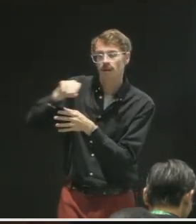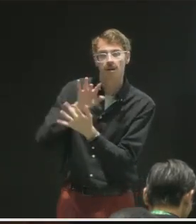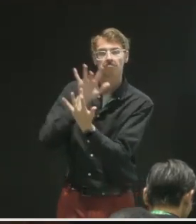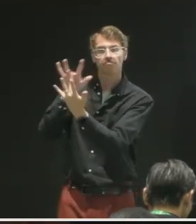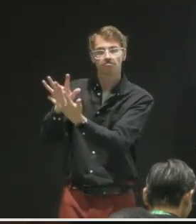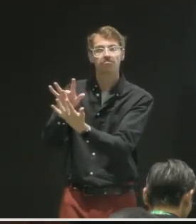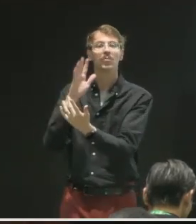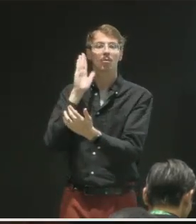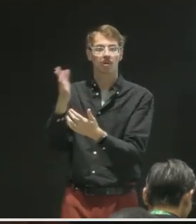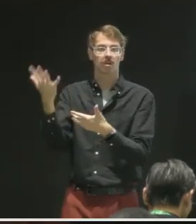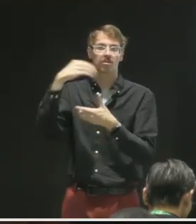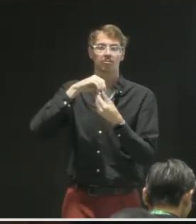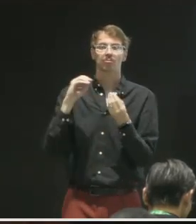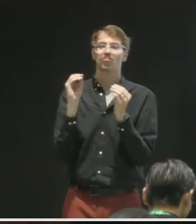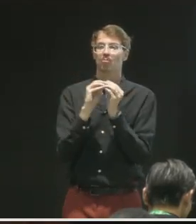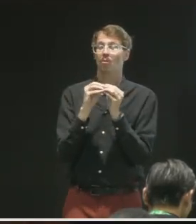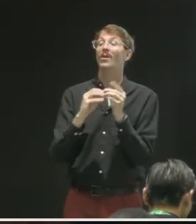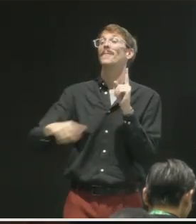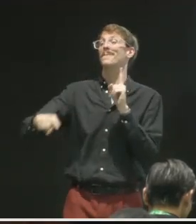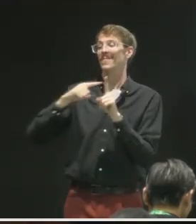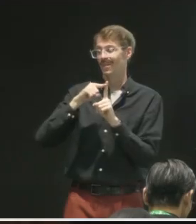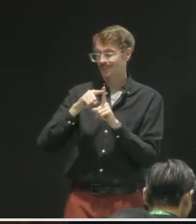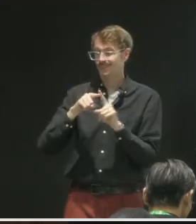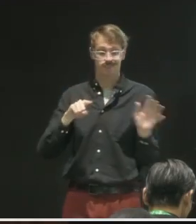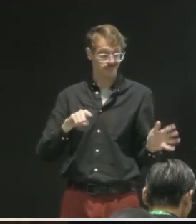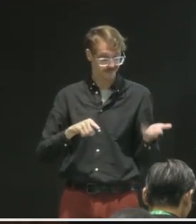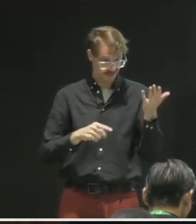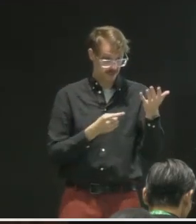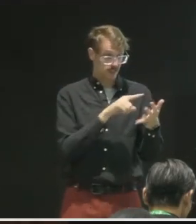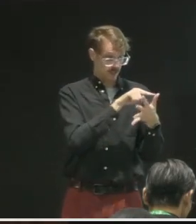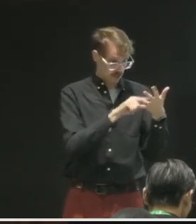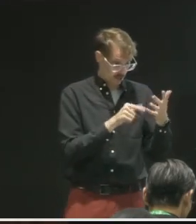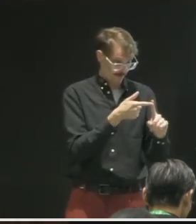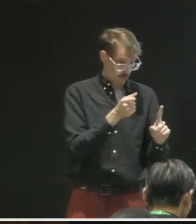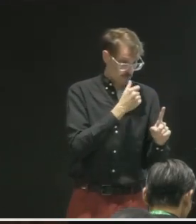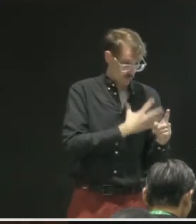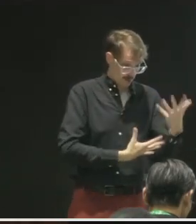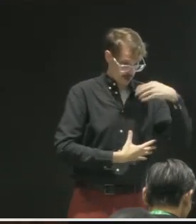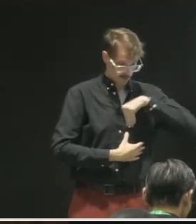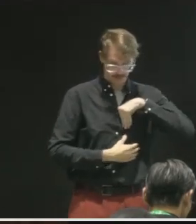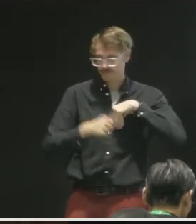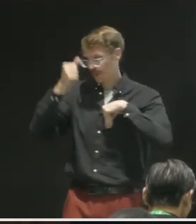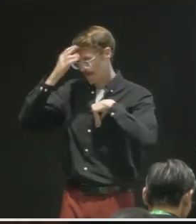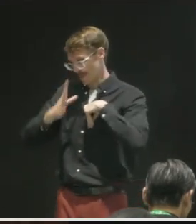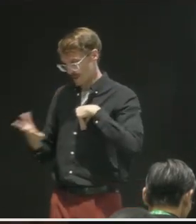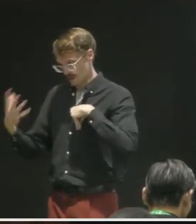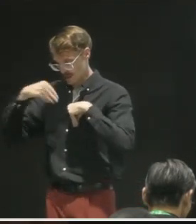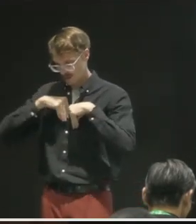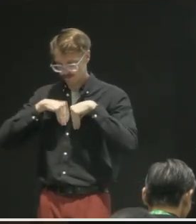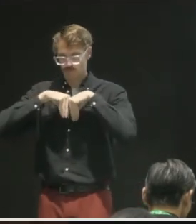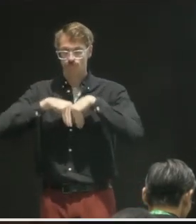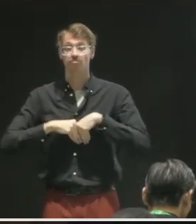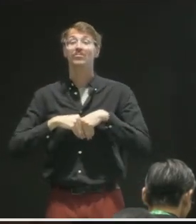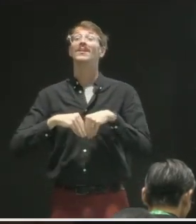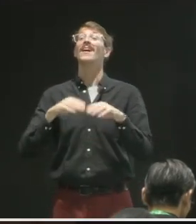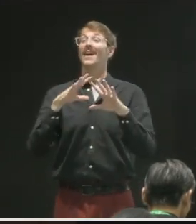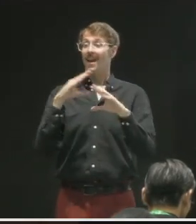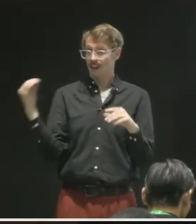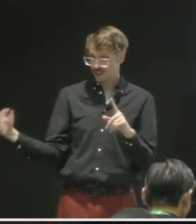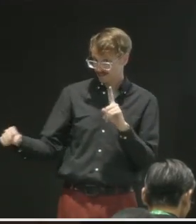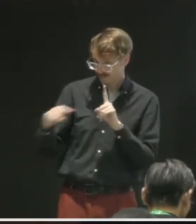accessibility, including psychosocial support. Furthermore, the methods for boosting referral systems and prevention of